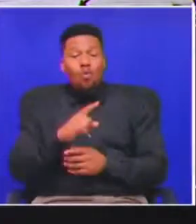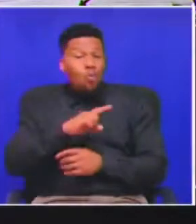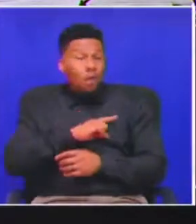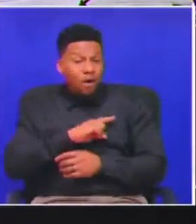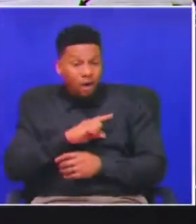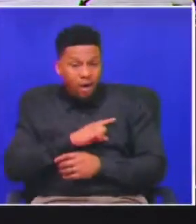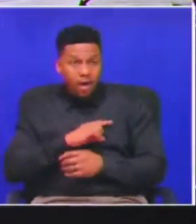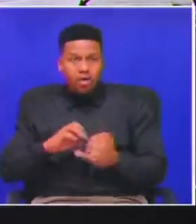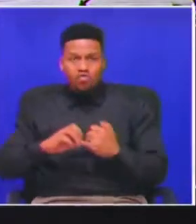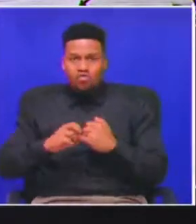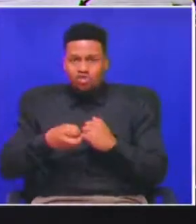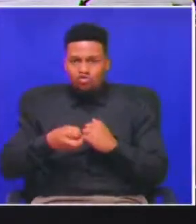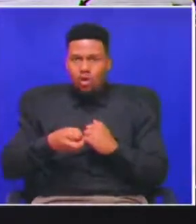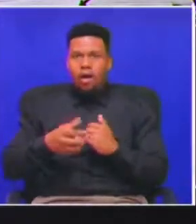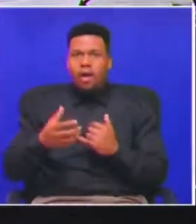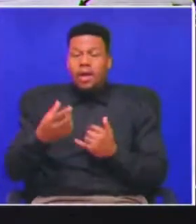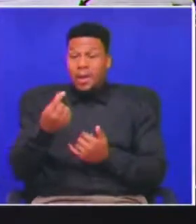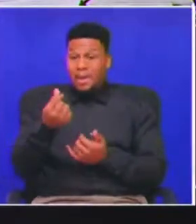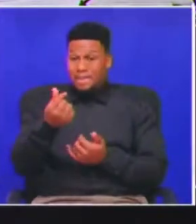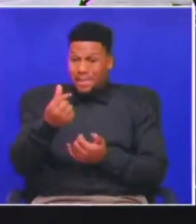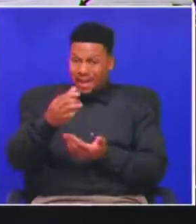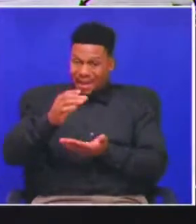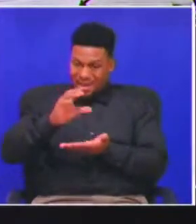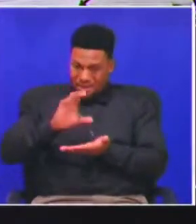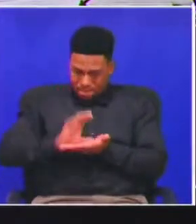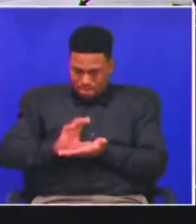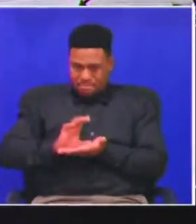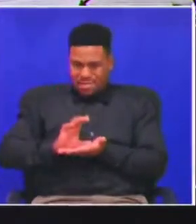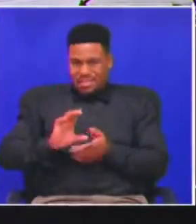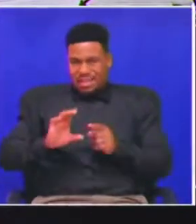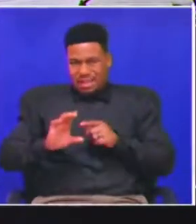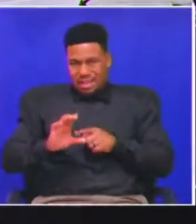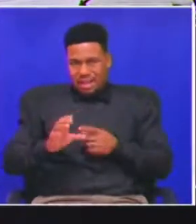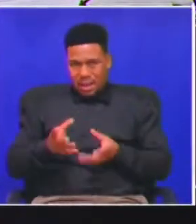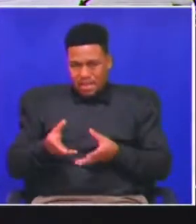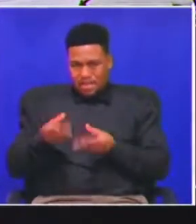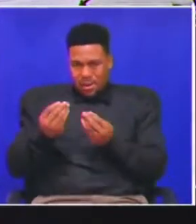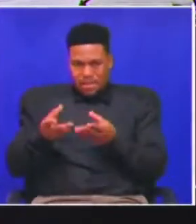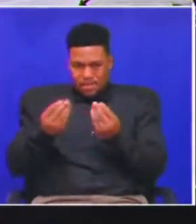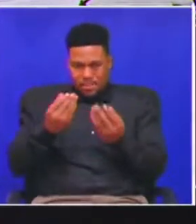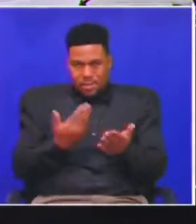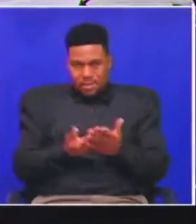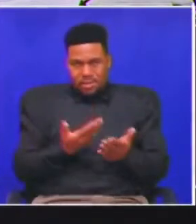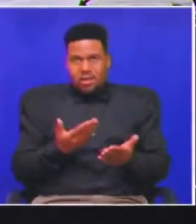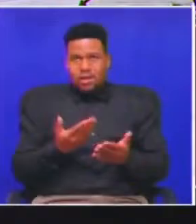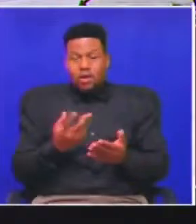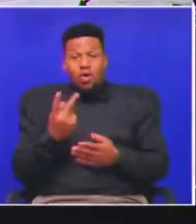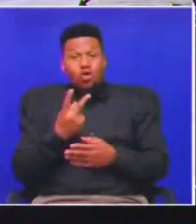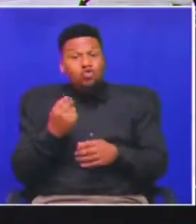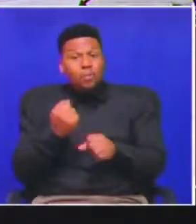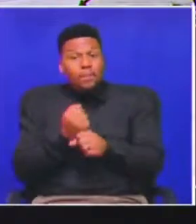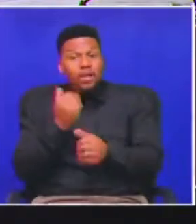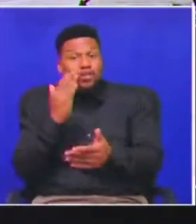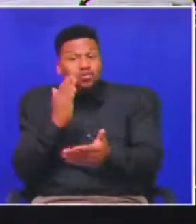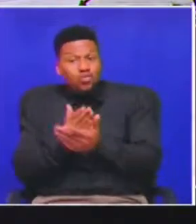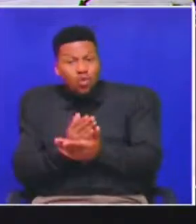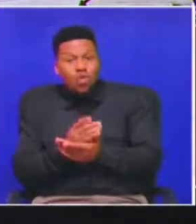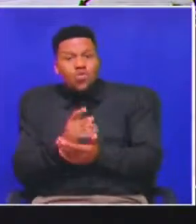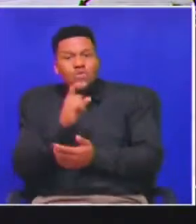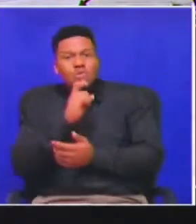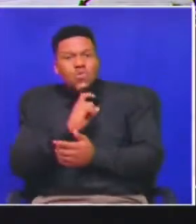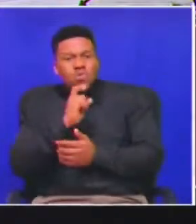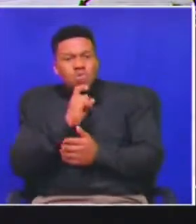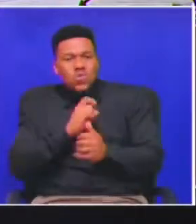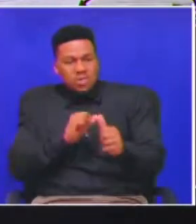in capital and make sure that there's a better utilization of the financial resources,